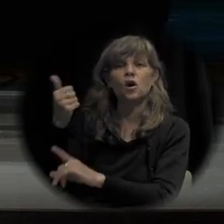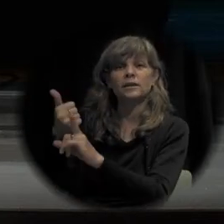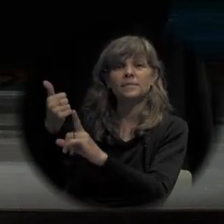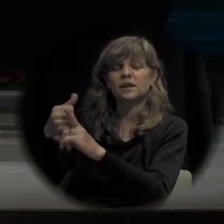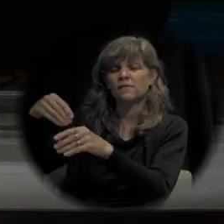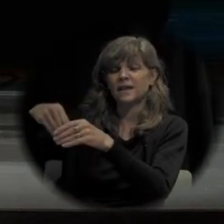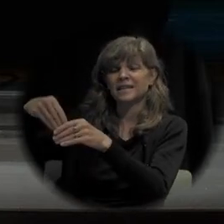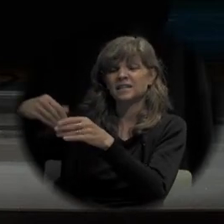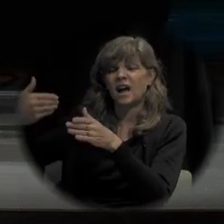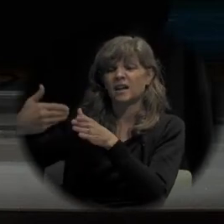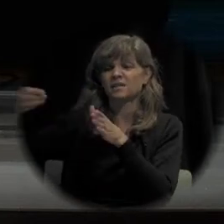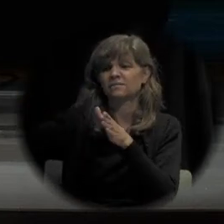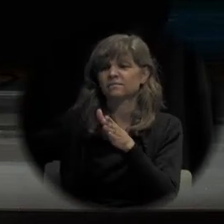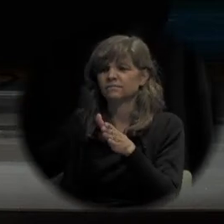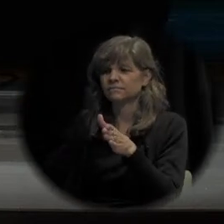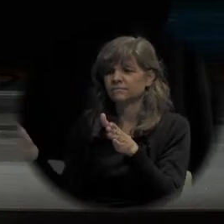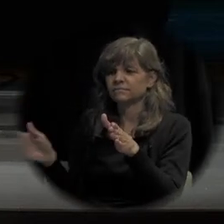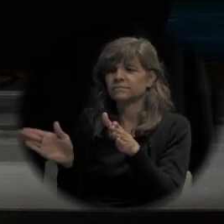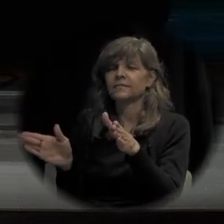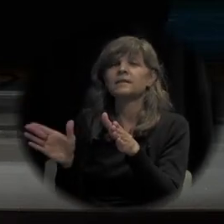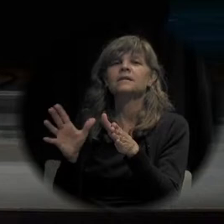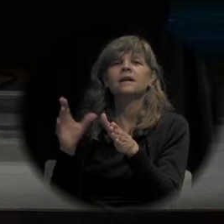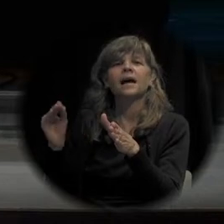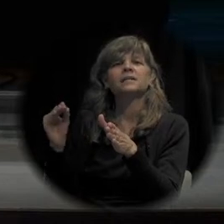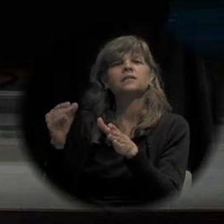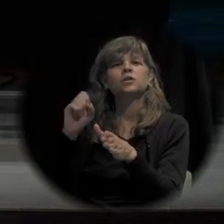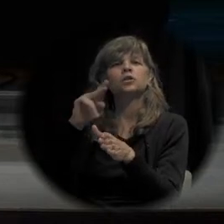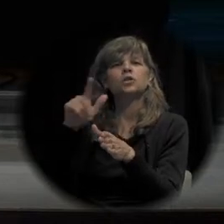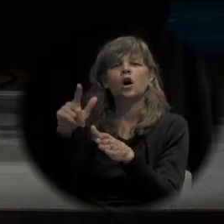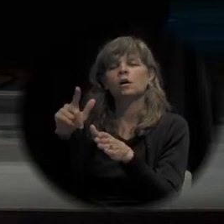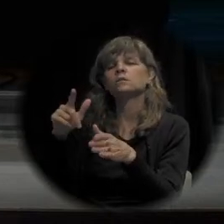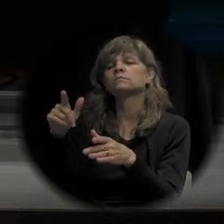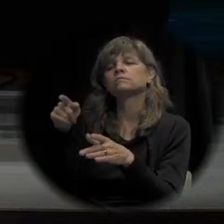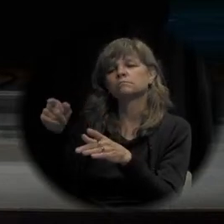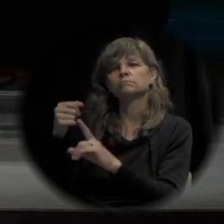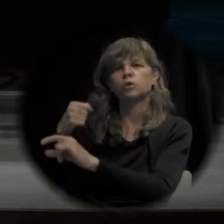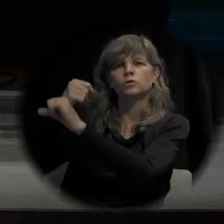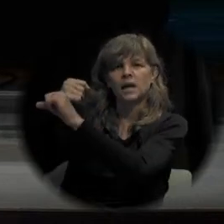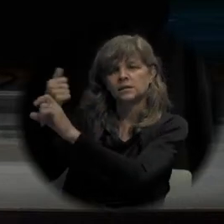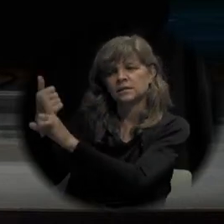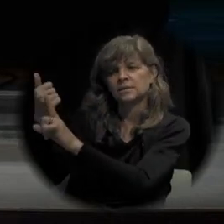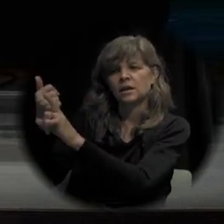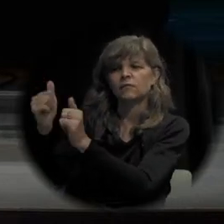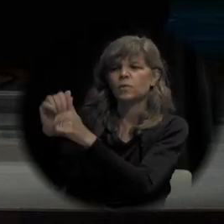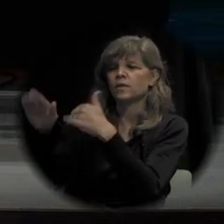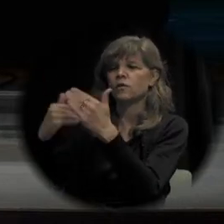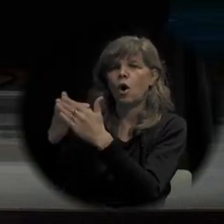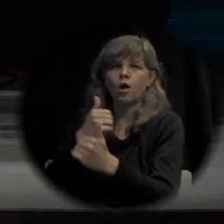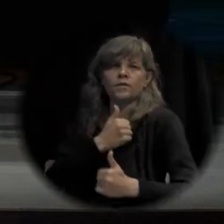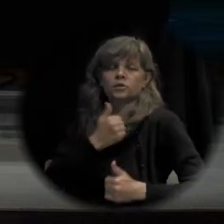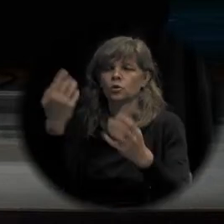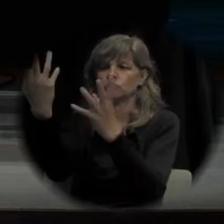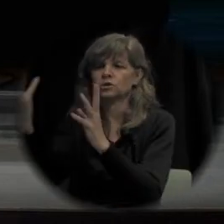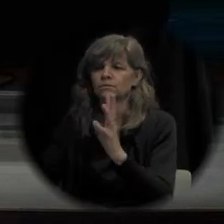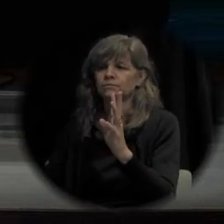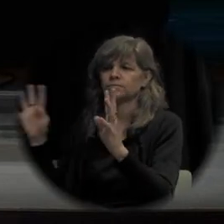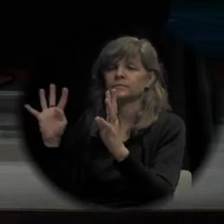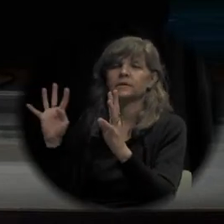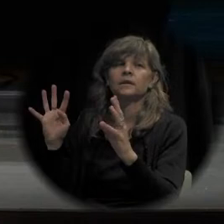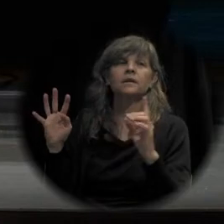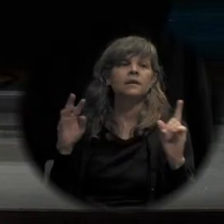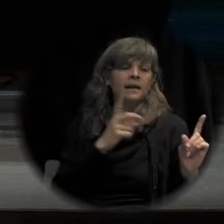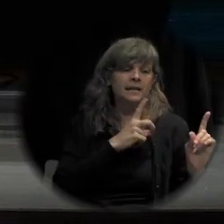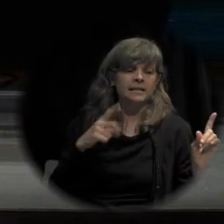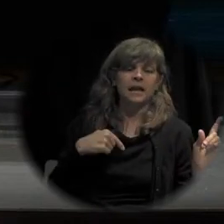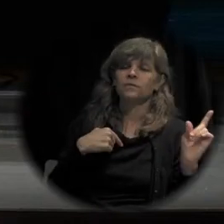while the army was encamped around him. Then David said to Ahimelech the Hittite and to Joab's brother Abishai the son of Zeruiah, "Who will go down with me